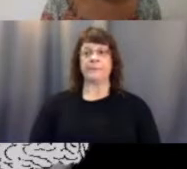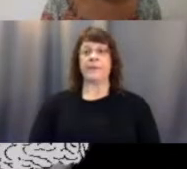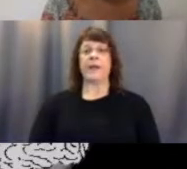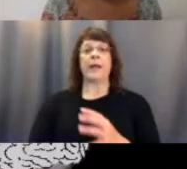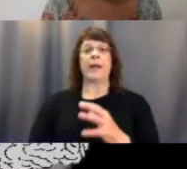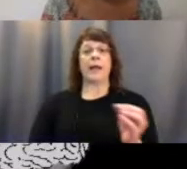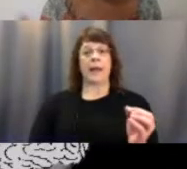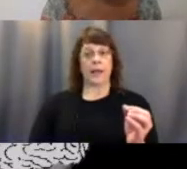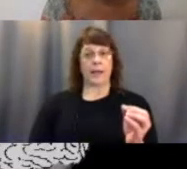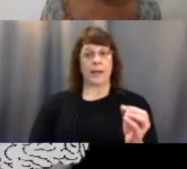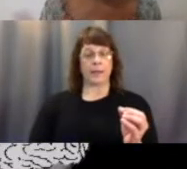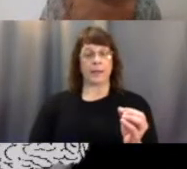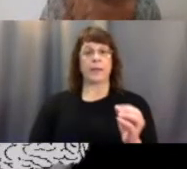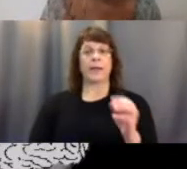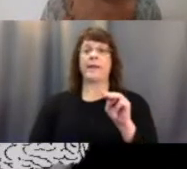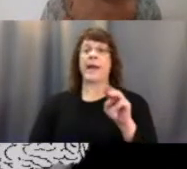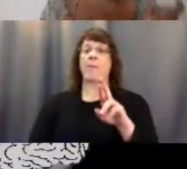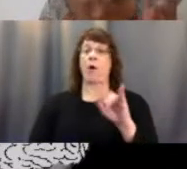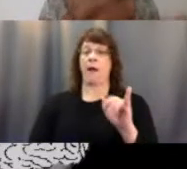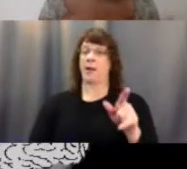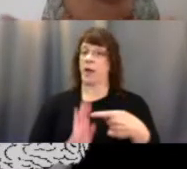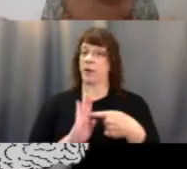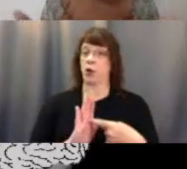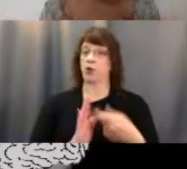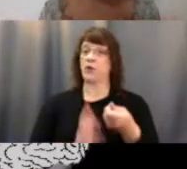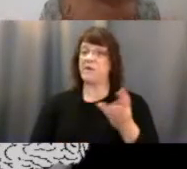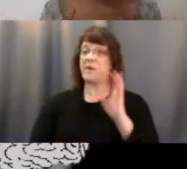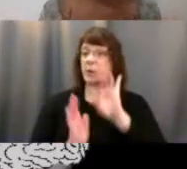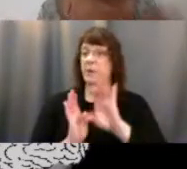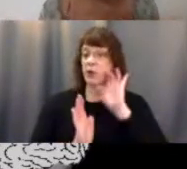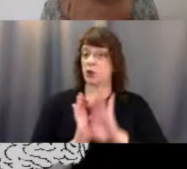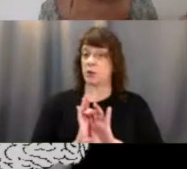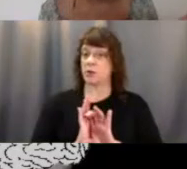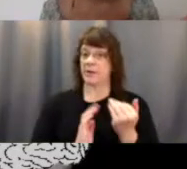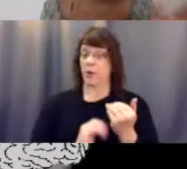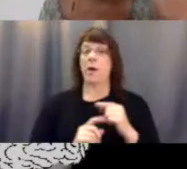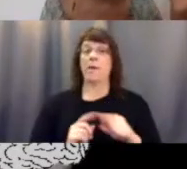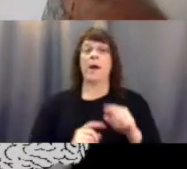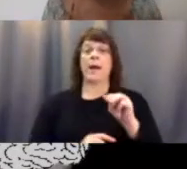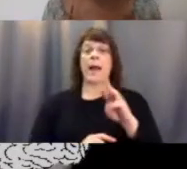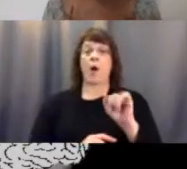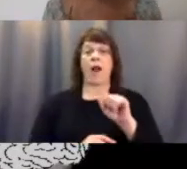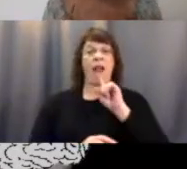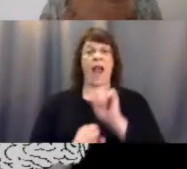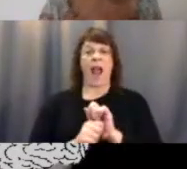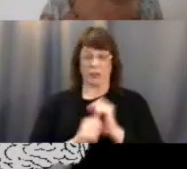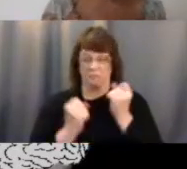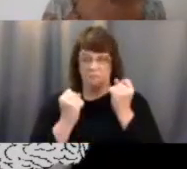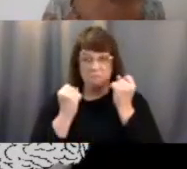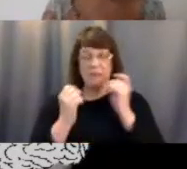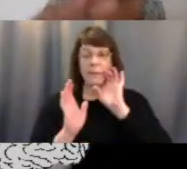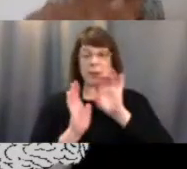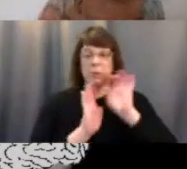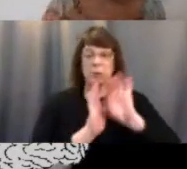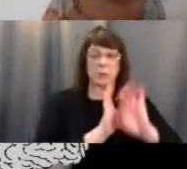And the MRI, so I showed you a few pictures just a second ago, but MRI will actually spit out very many pictures. So this